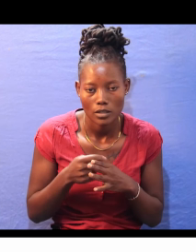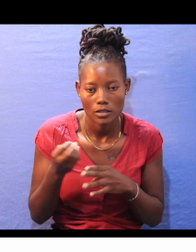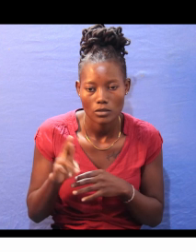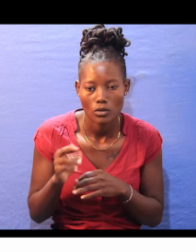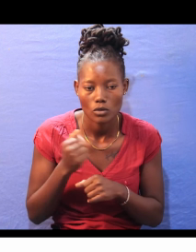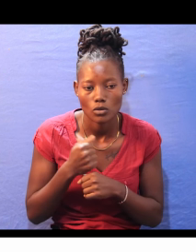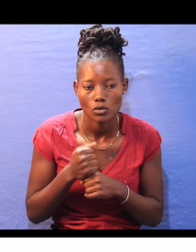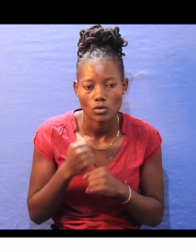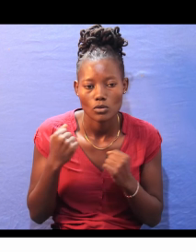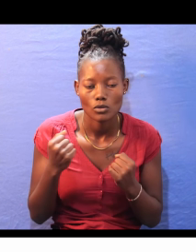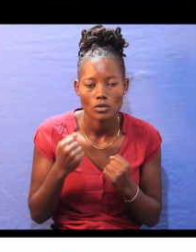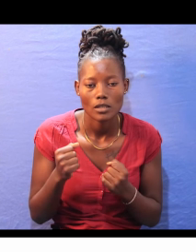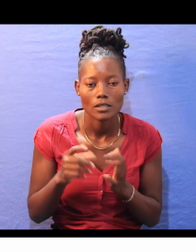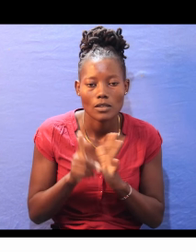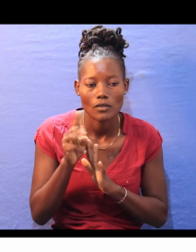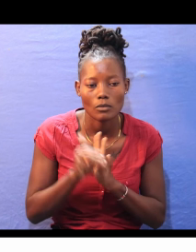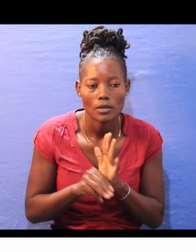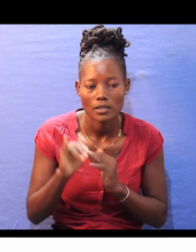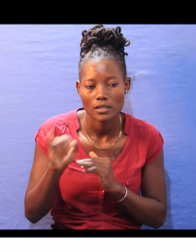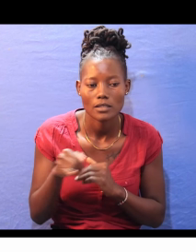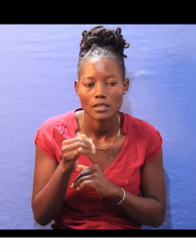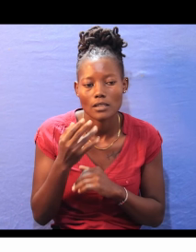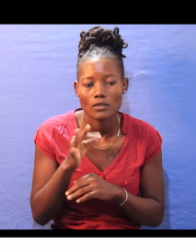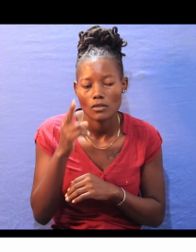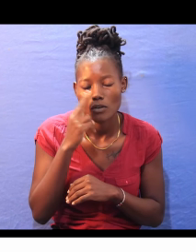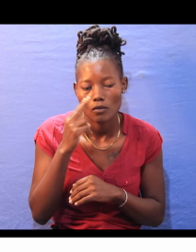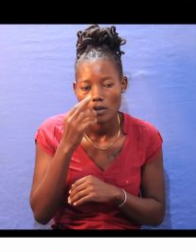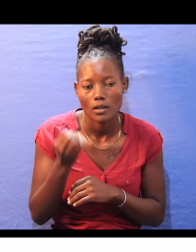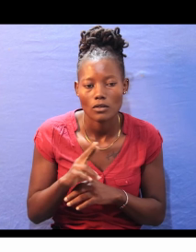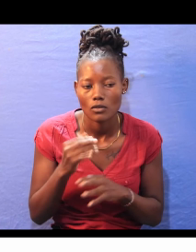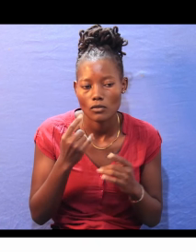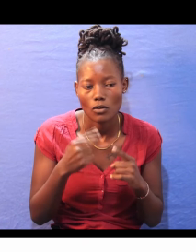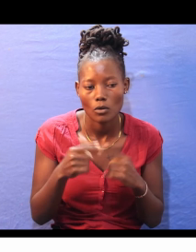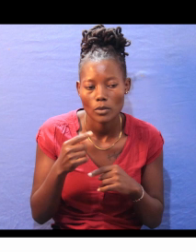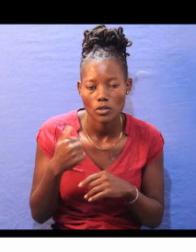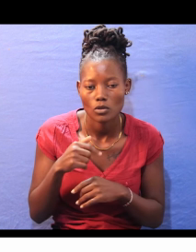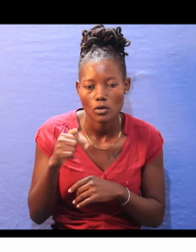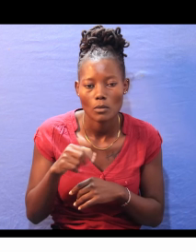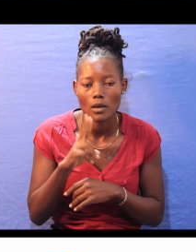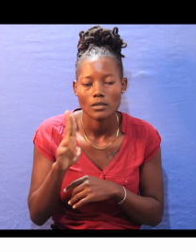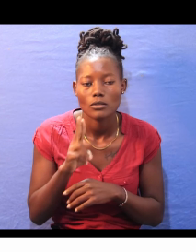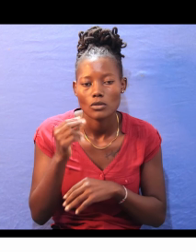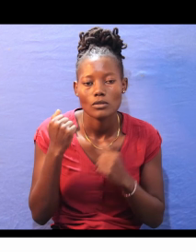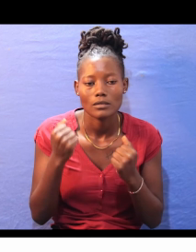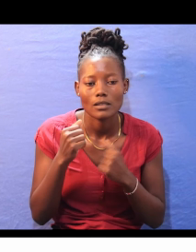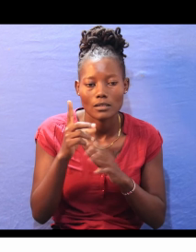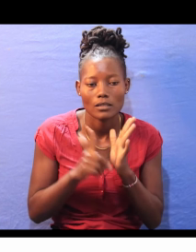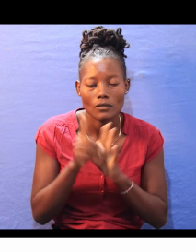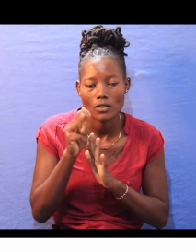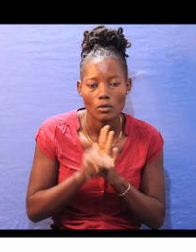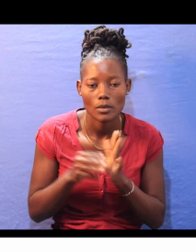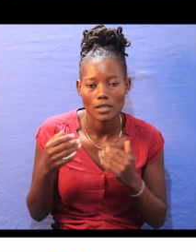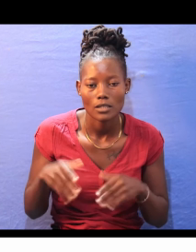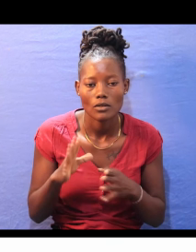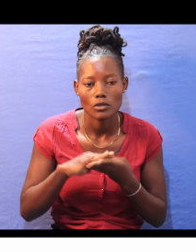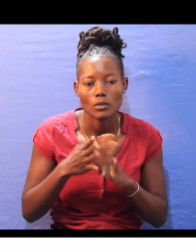strength development just for the sake of getting stronger. We must use strength development as a way to